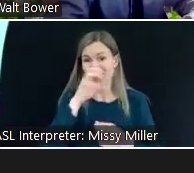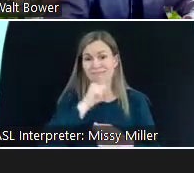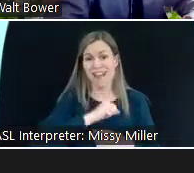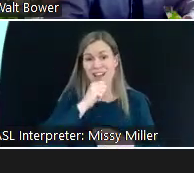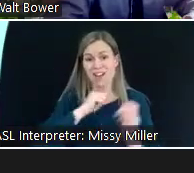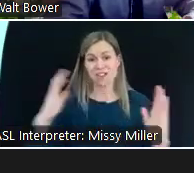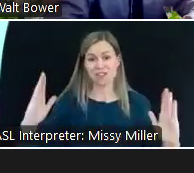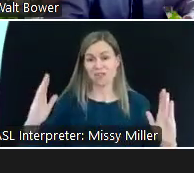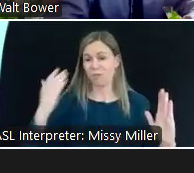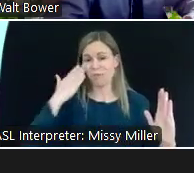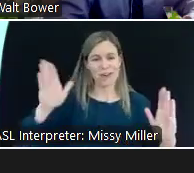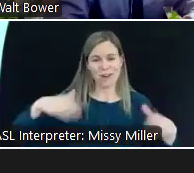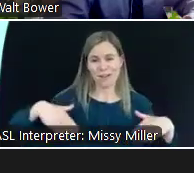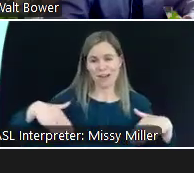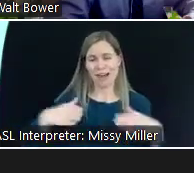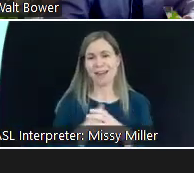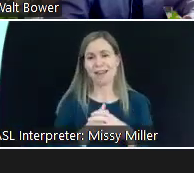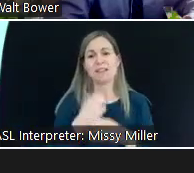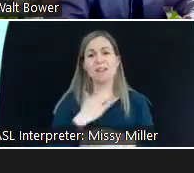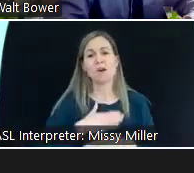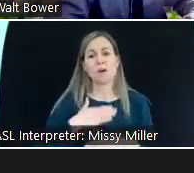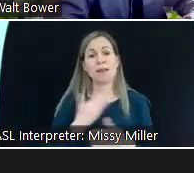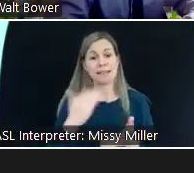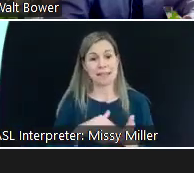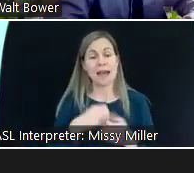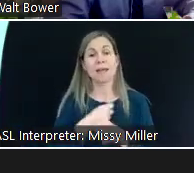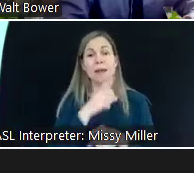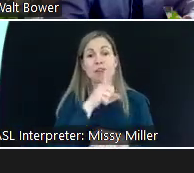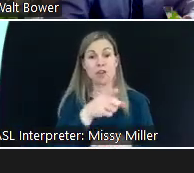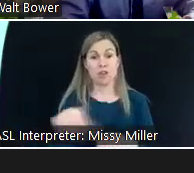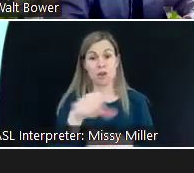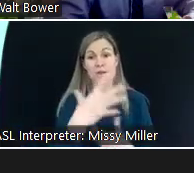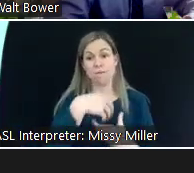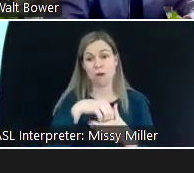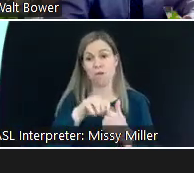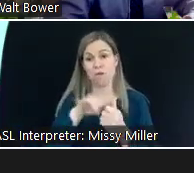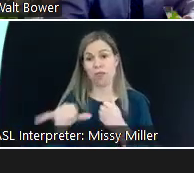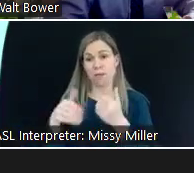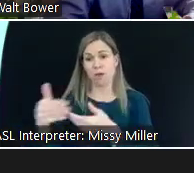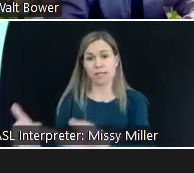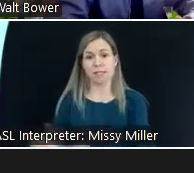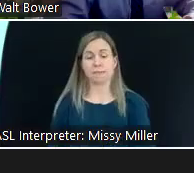made. So I would definitely make sure that you are involved in that.